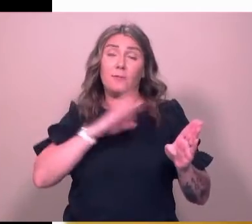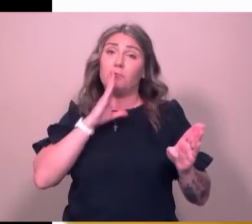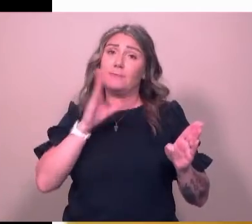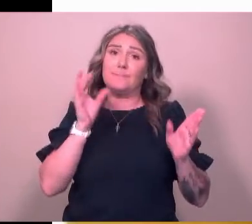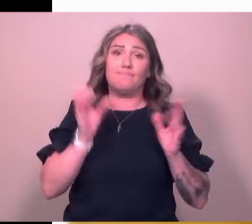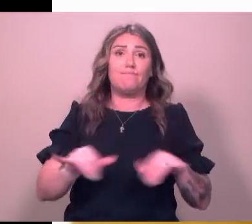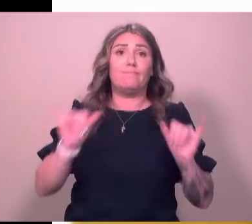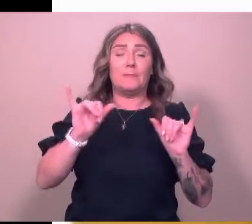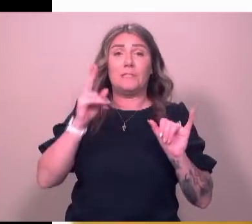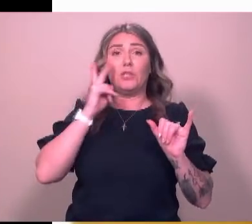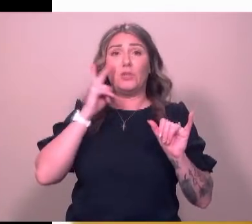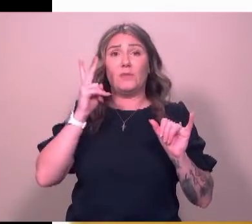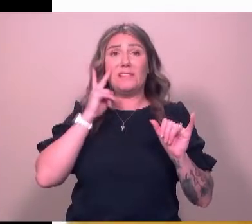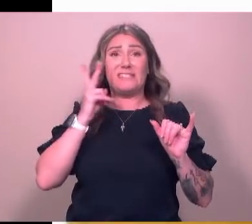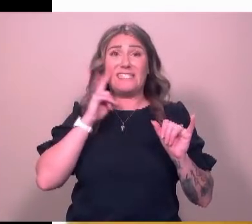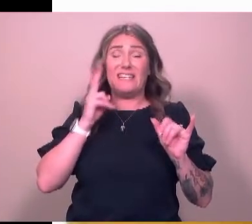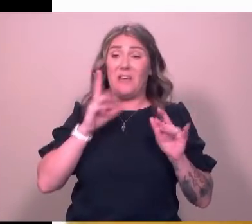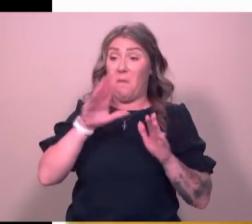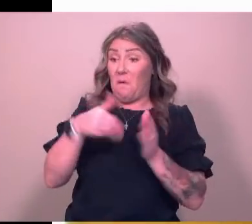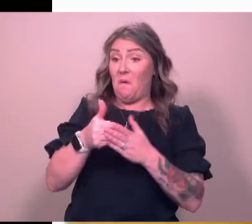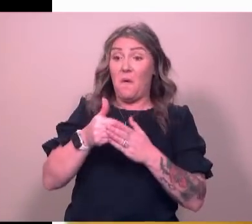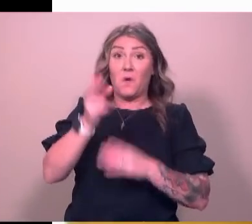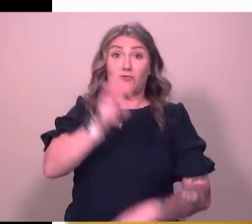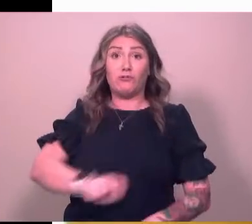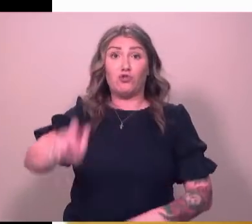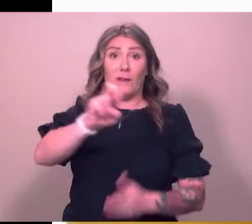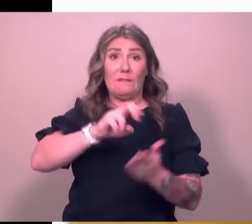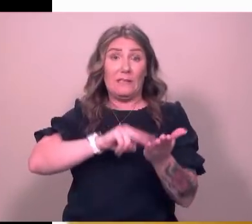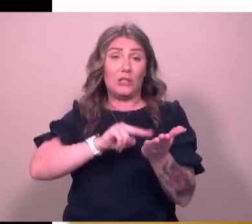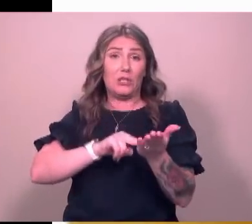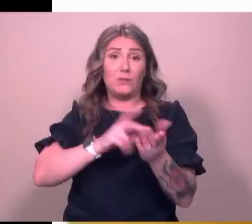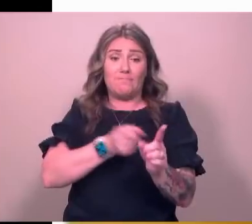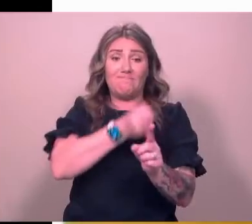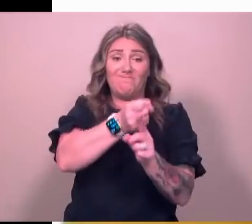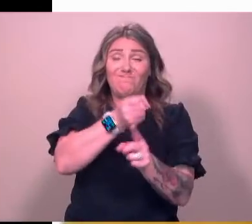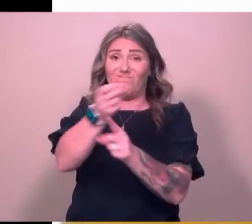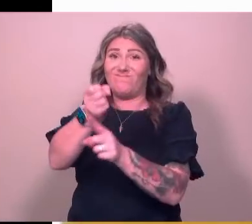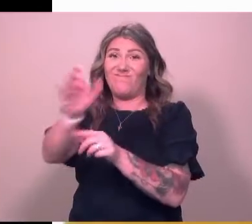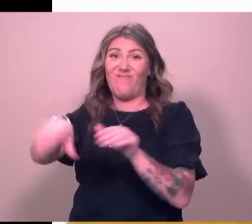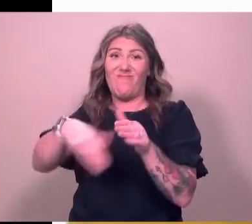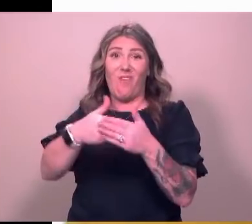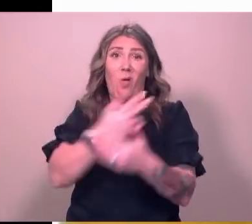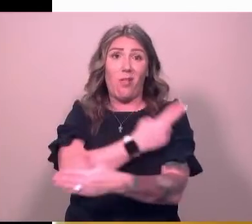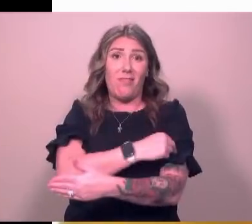to see these waves of traveling nurses. It's going to impact every one of our hospitals.